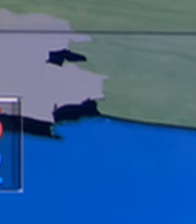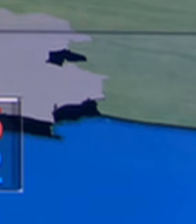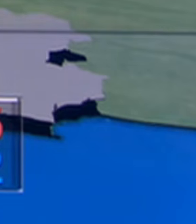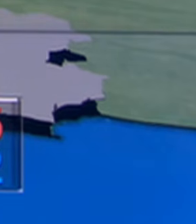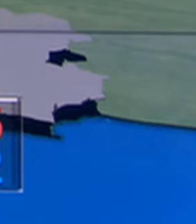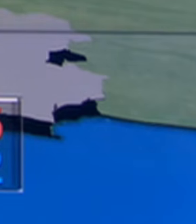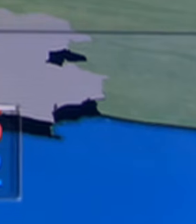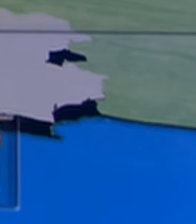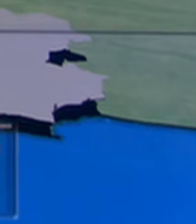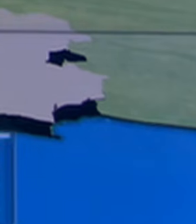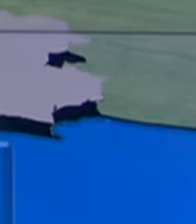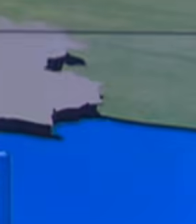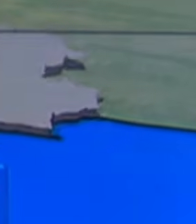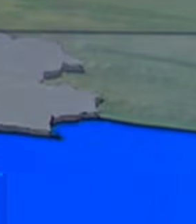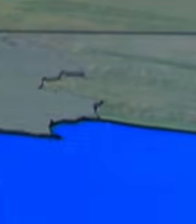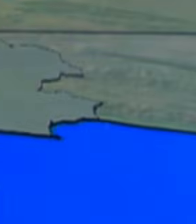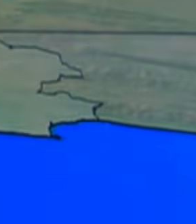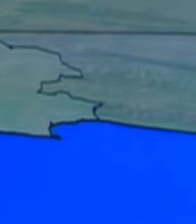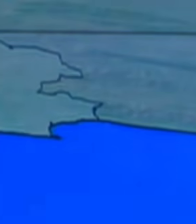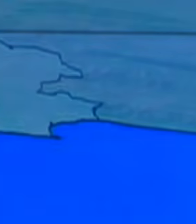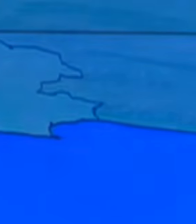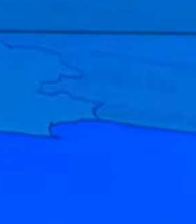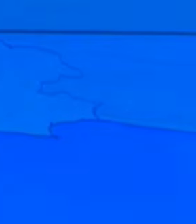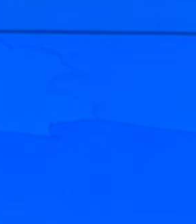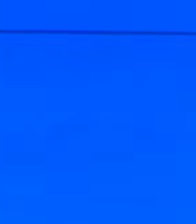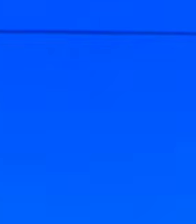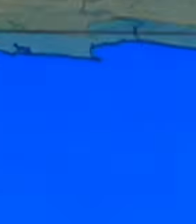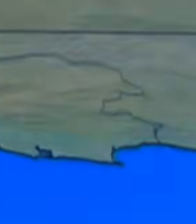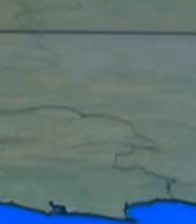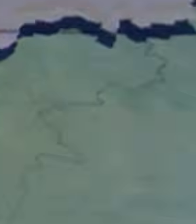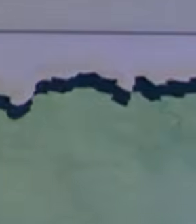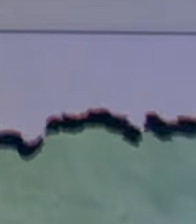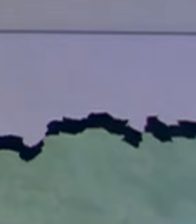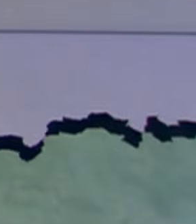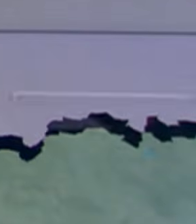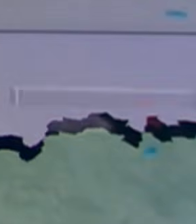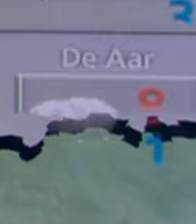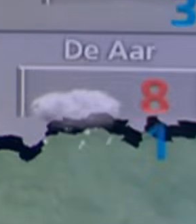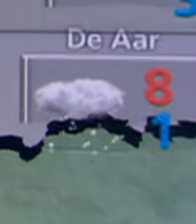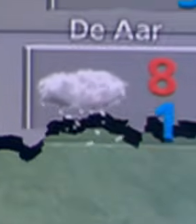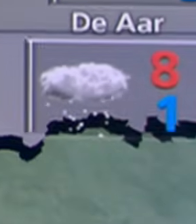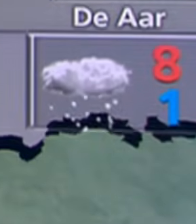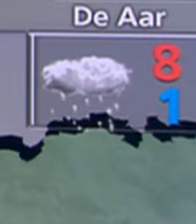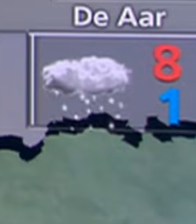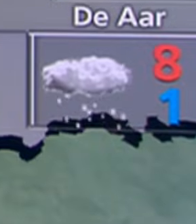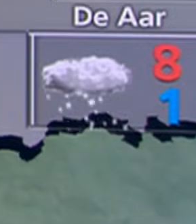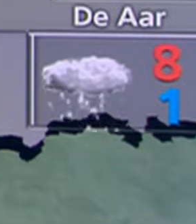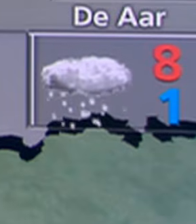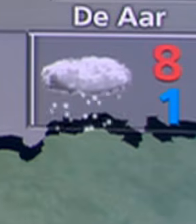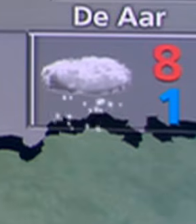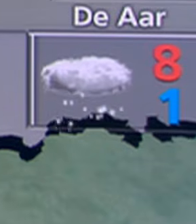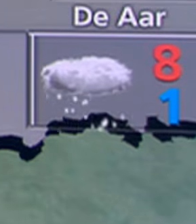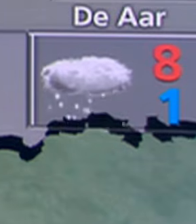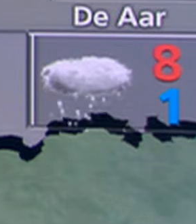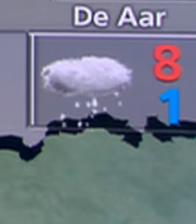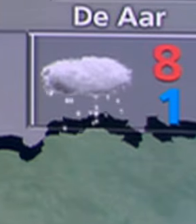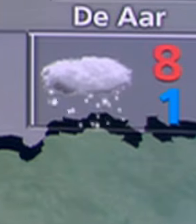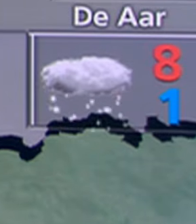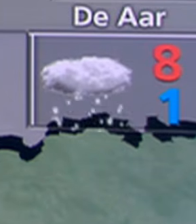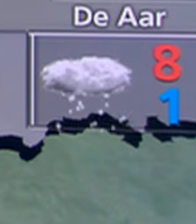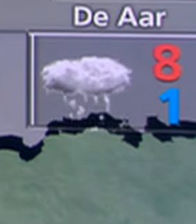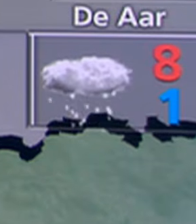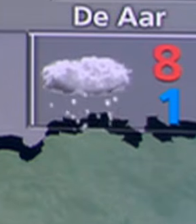ke mo go digrata di le 10 le 7 mme re lebelle ka kwa province ya ka kwa Northern Cape teng kurumane mo mosong tla be ke